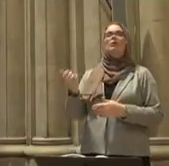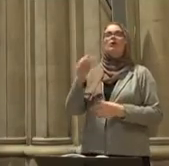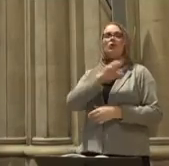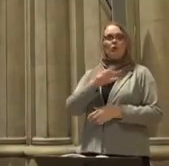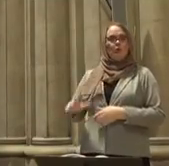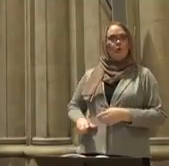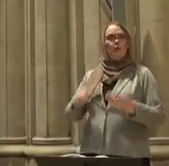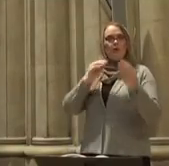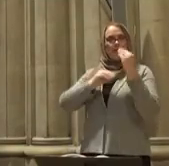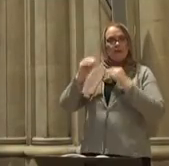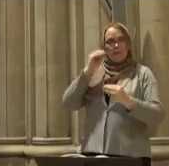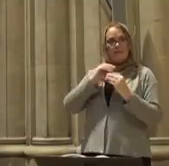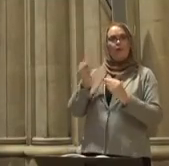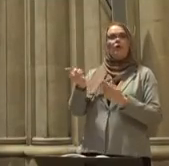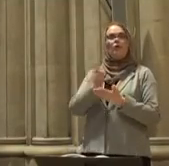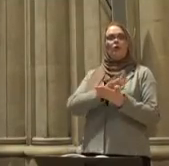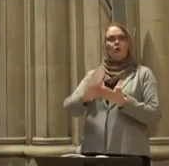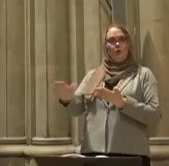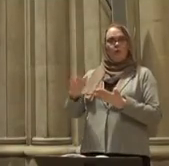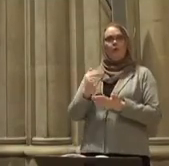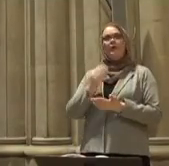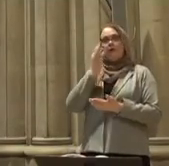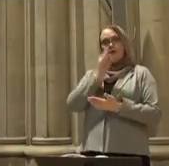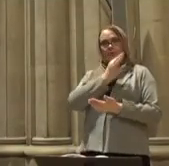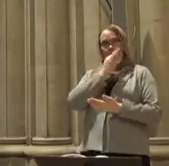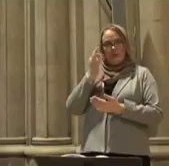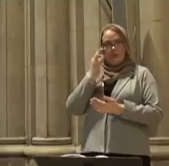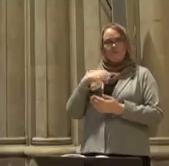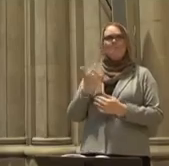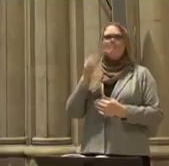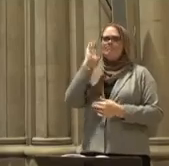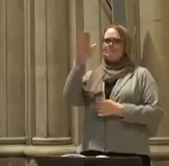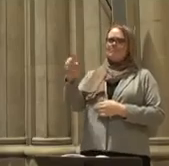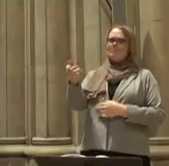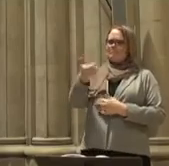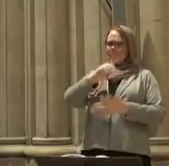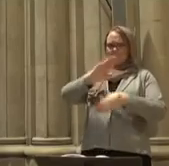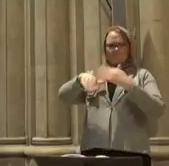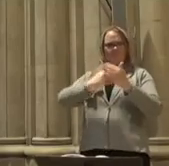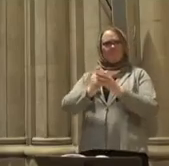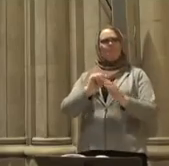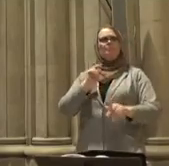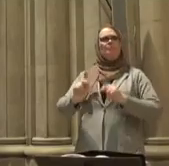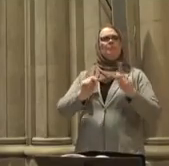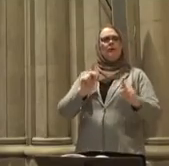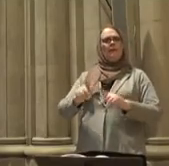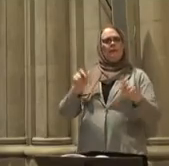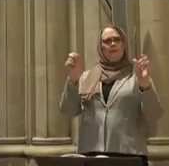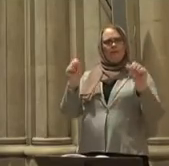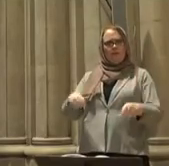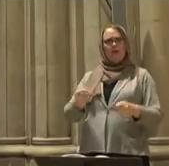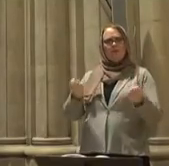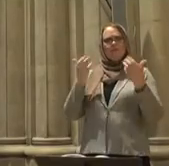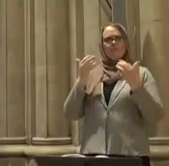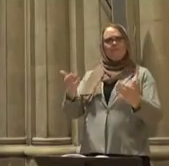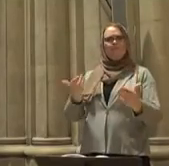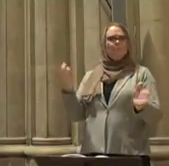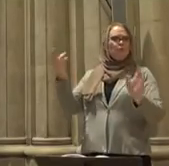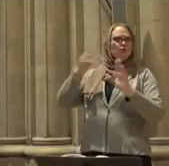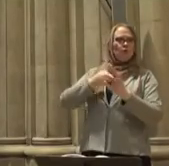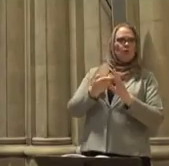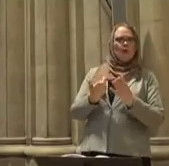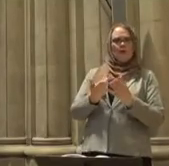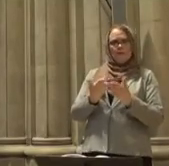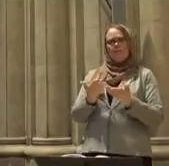the Eucharist, and please know that everyone is invited to receive communion today if you would like to. We'll